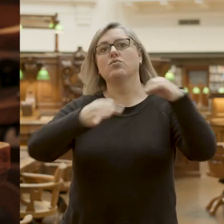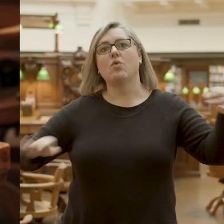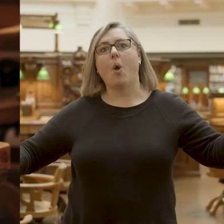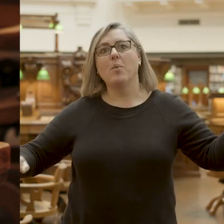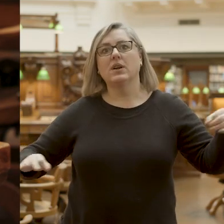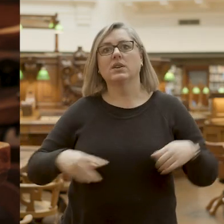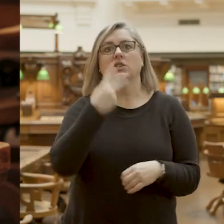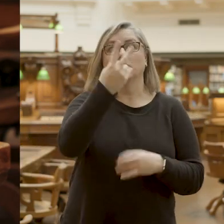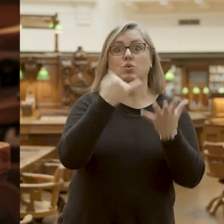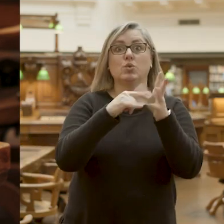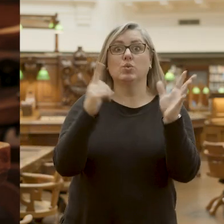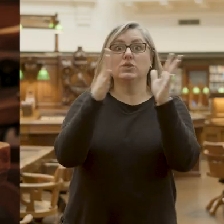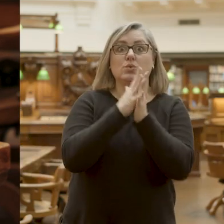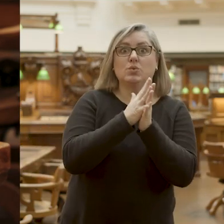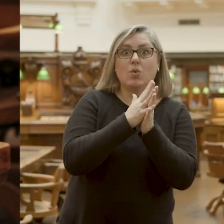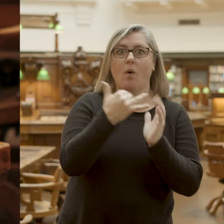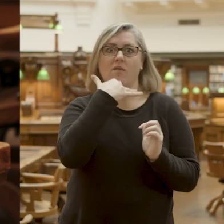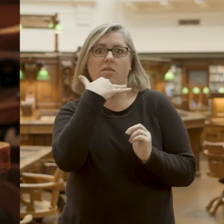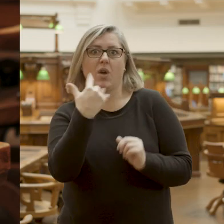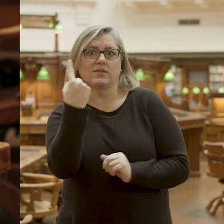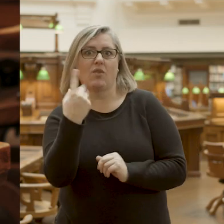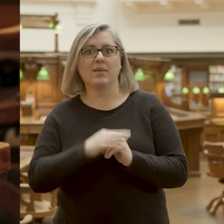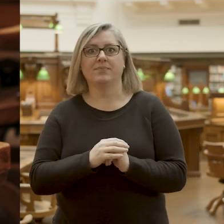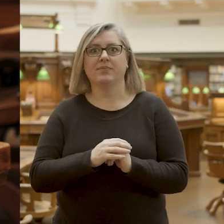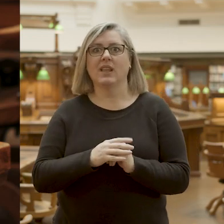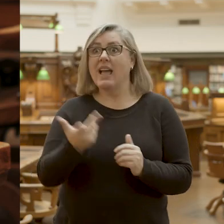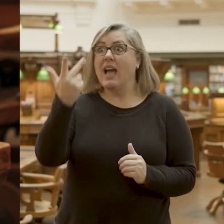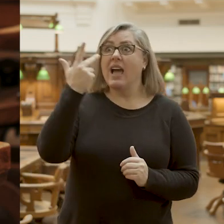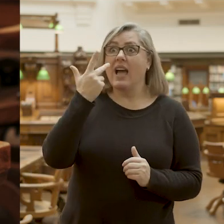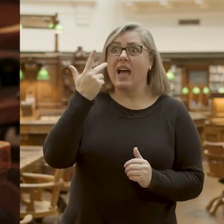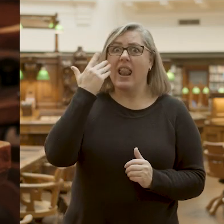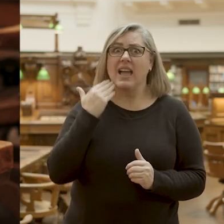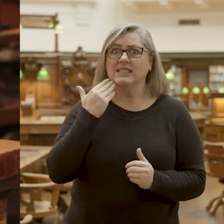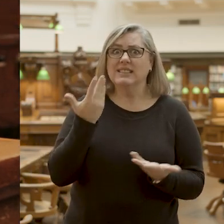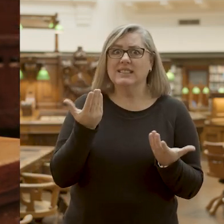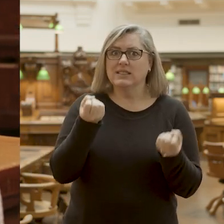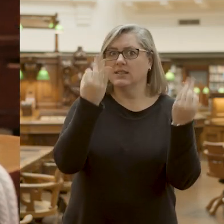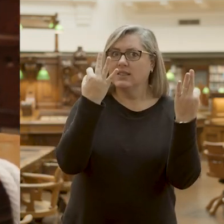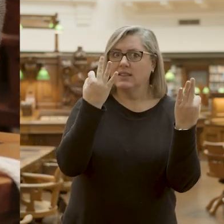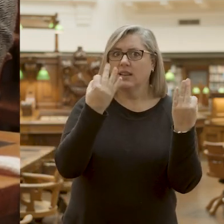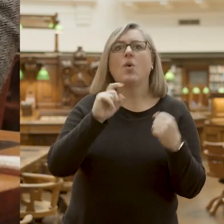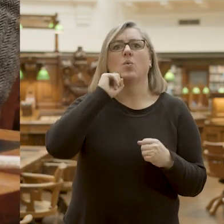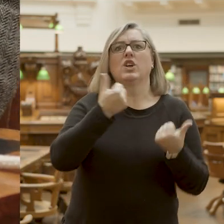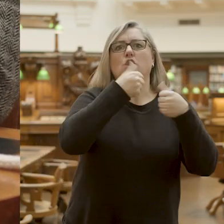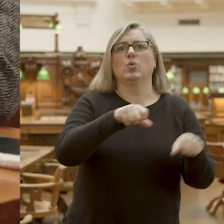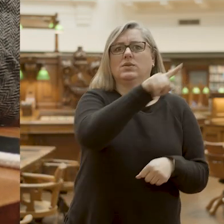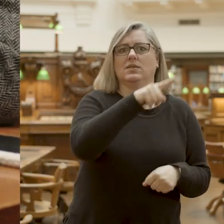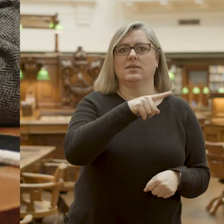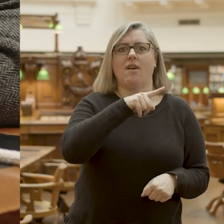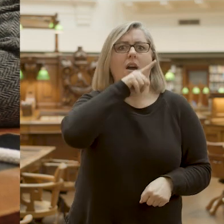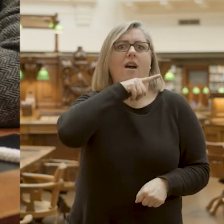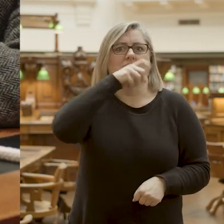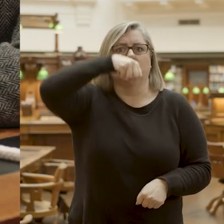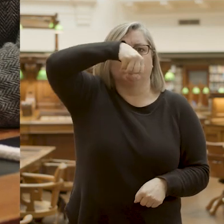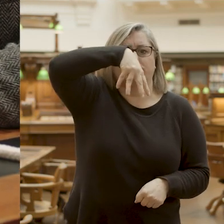that's two saws for the price of one. And instead of a lady, I'm going to use this lamp. So the first